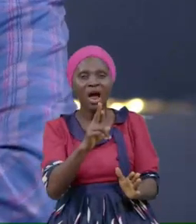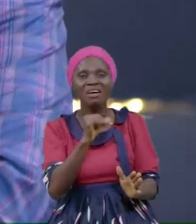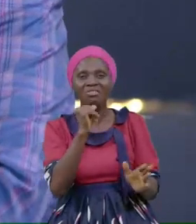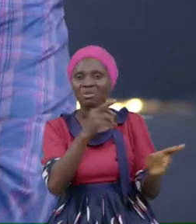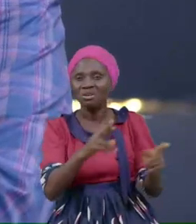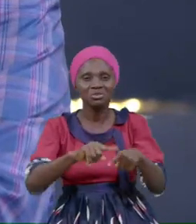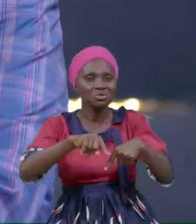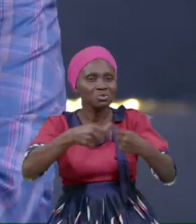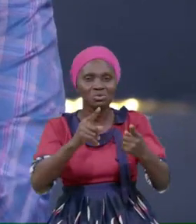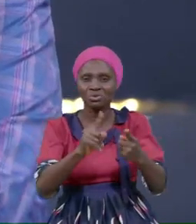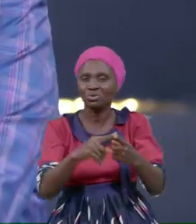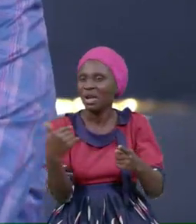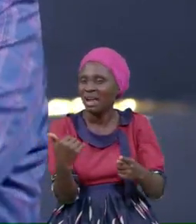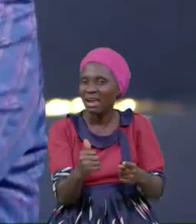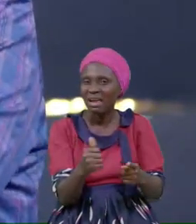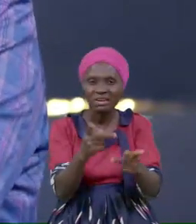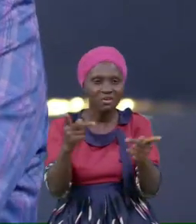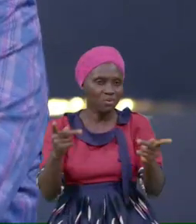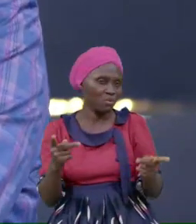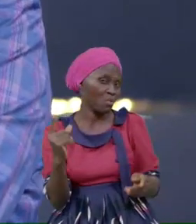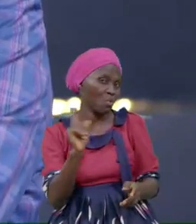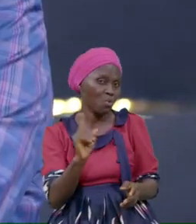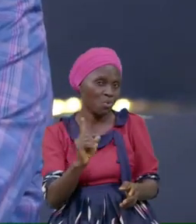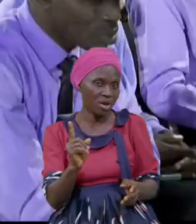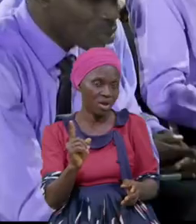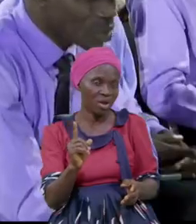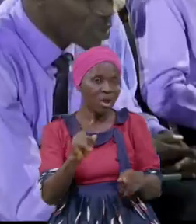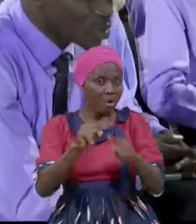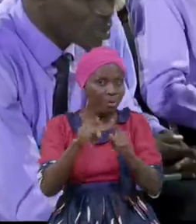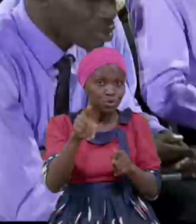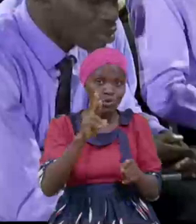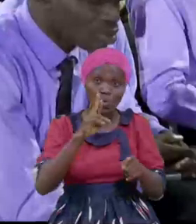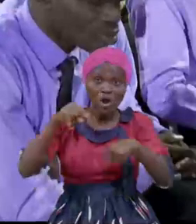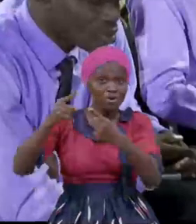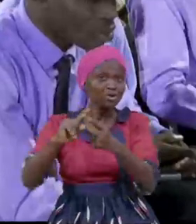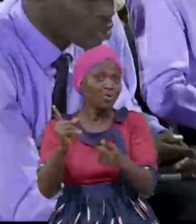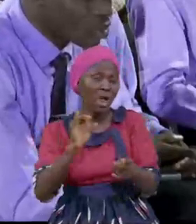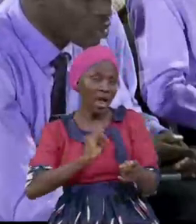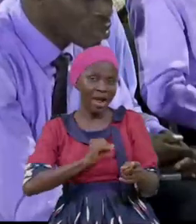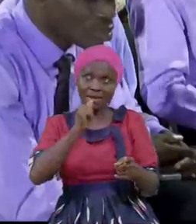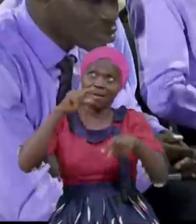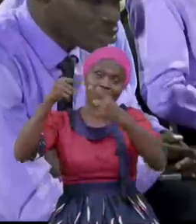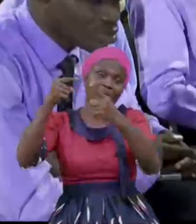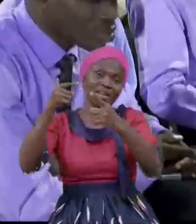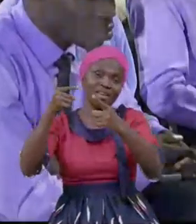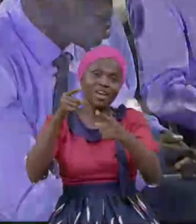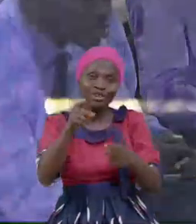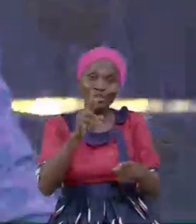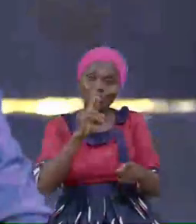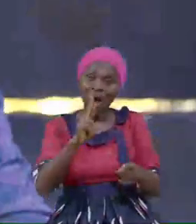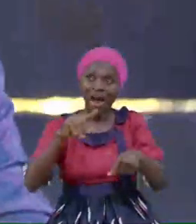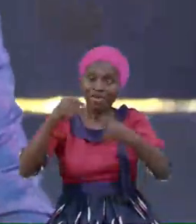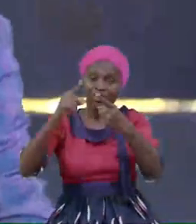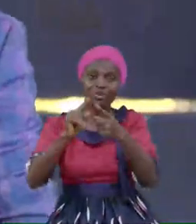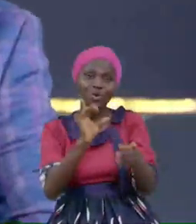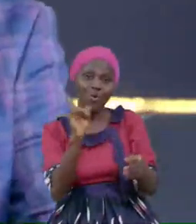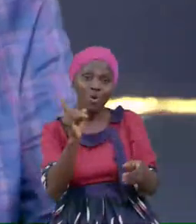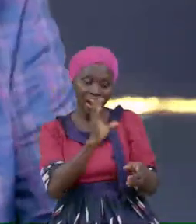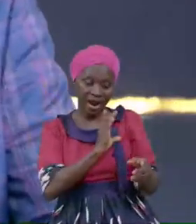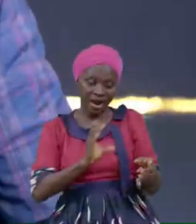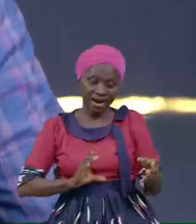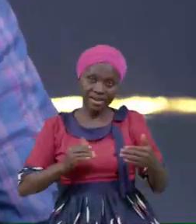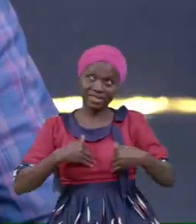going where I am going. And you are going where Christ has gone to